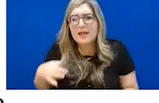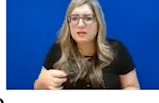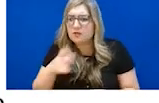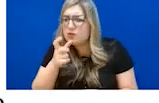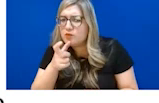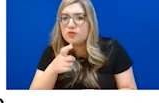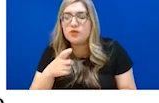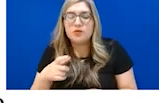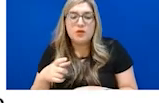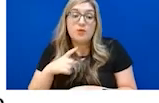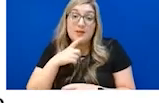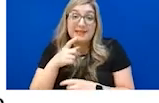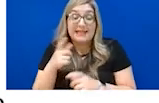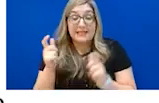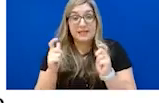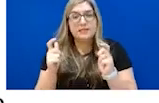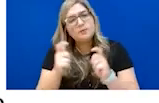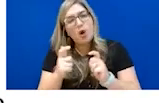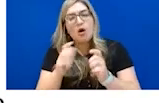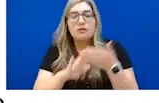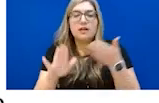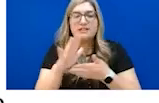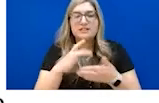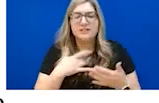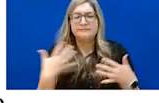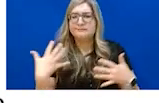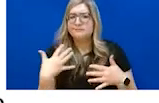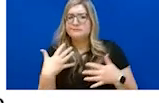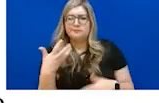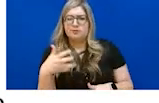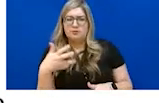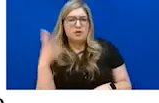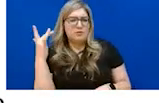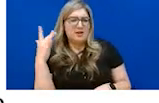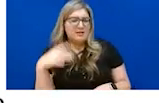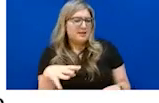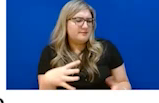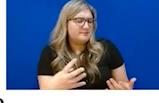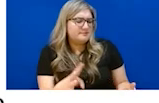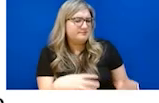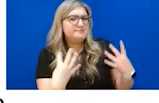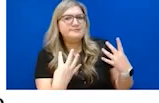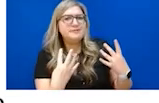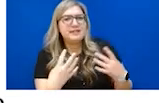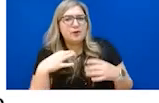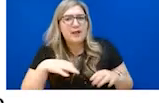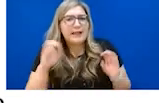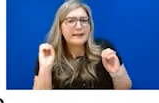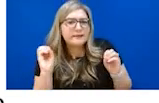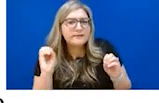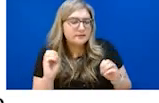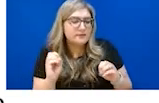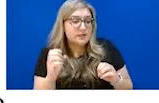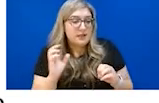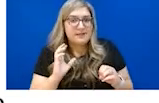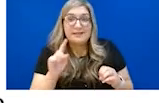fearful of what this would mean for them. Because they couldn't offer as much of a variety of courses. At the